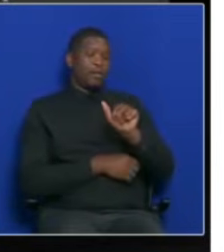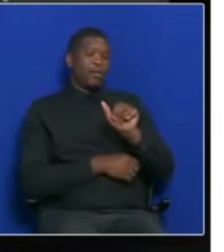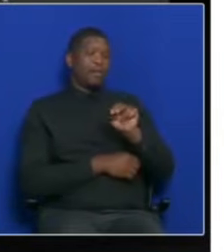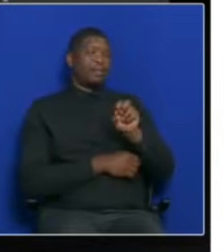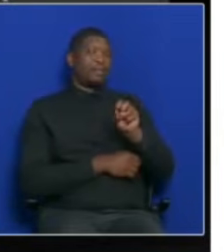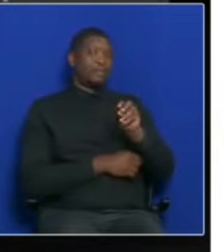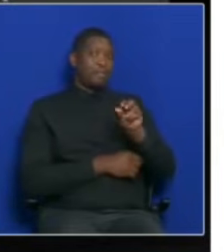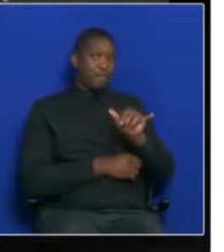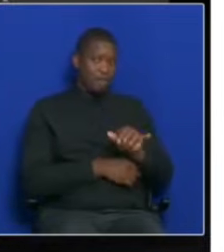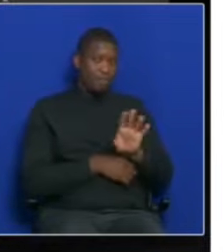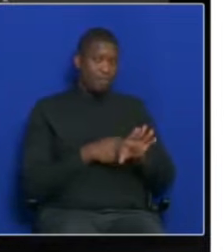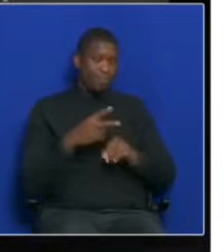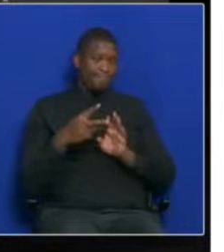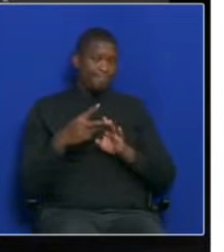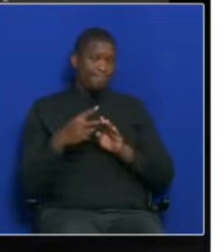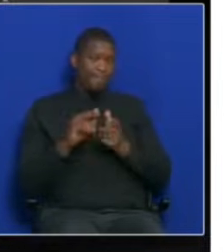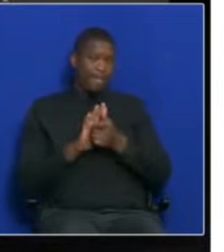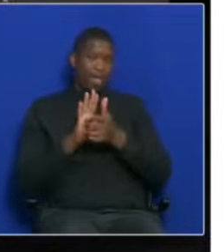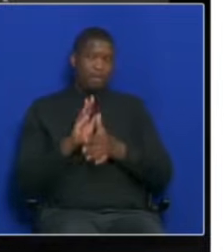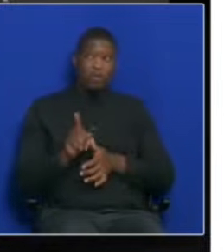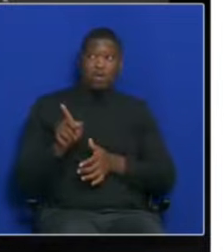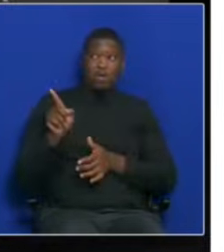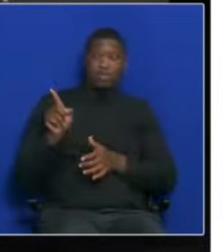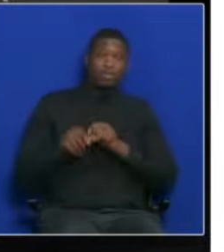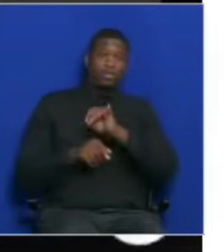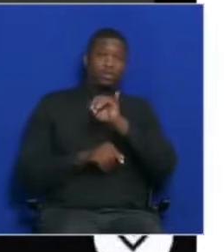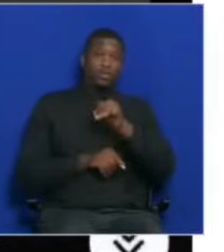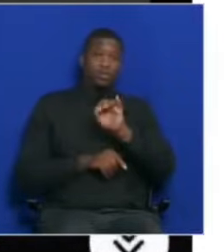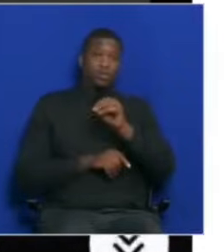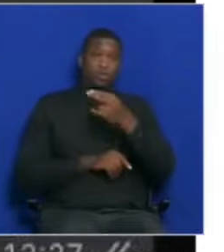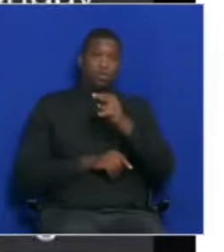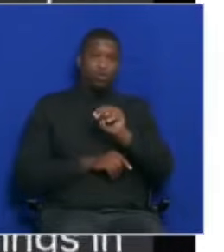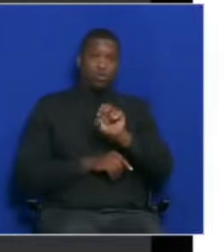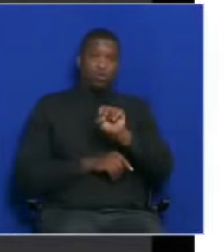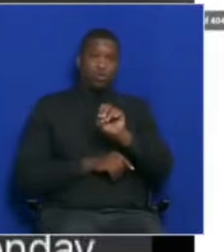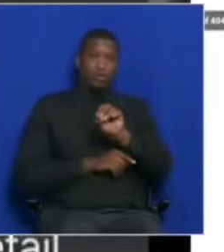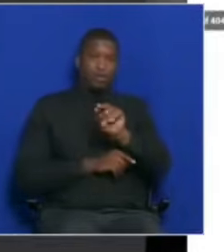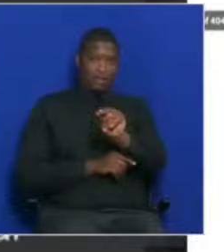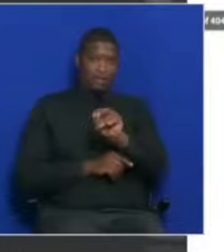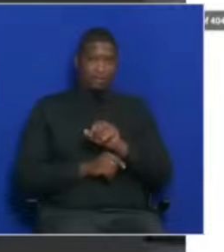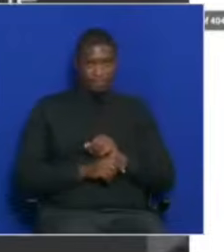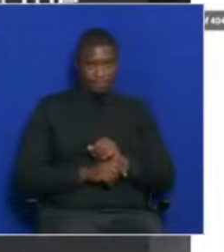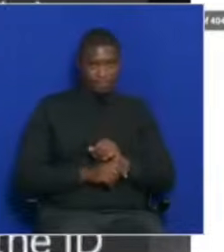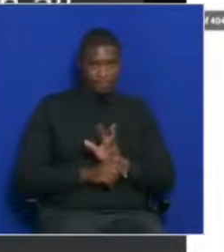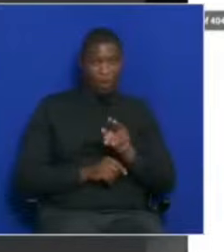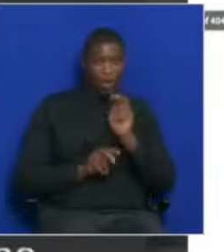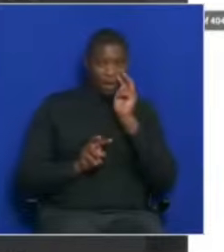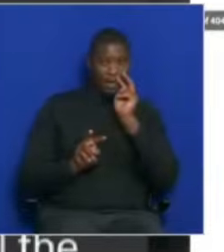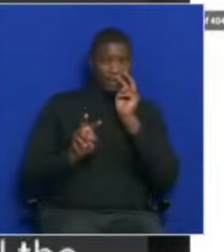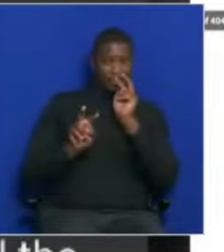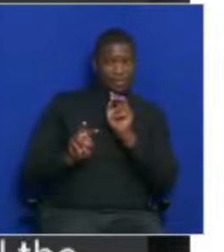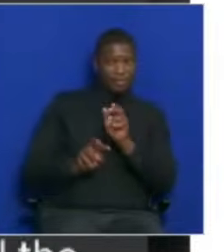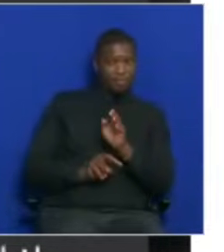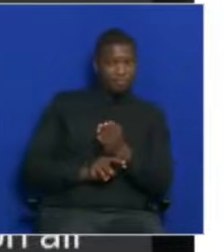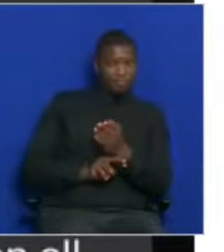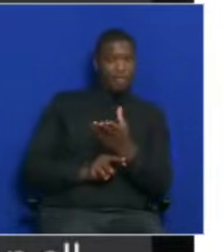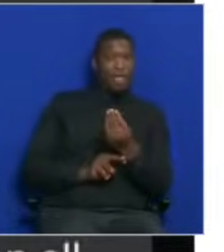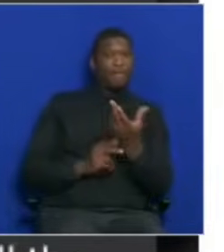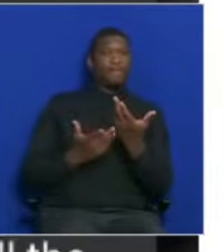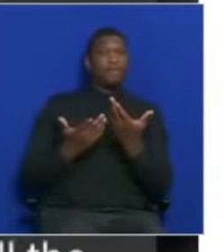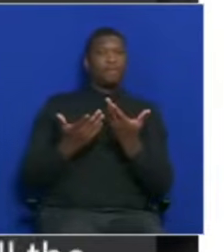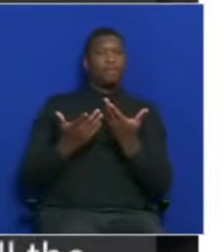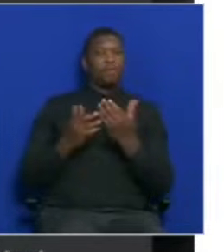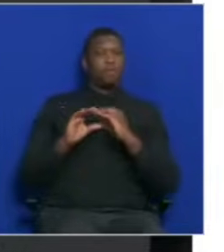And there you'll see that before that, there is communication